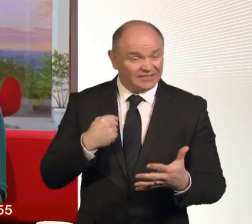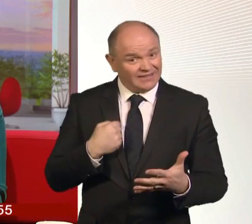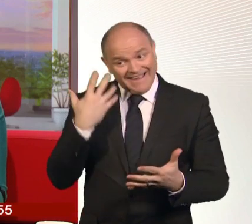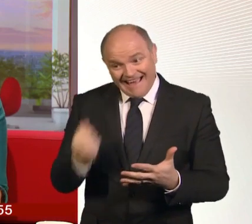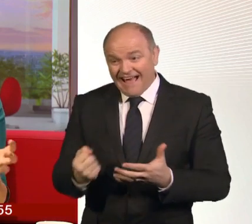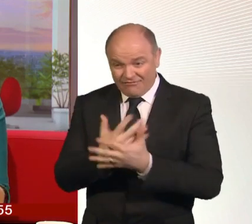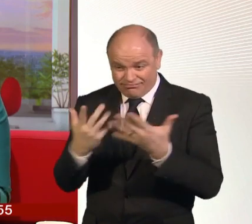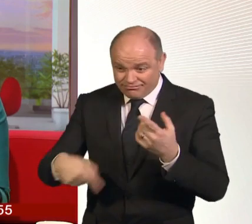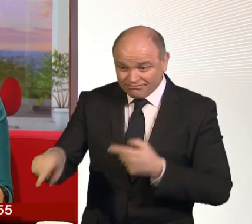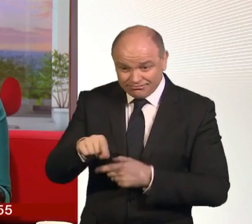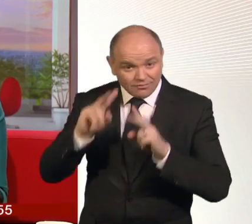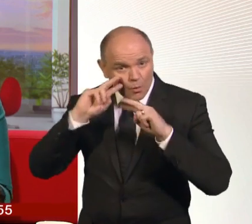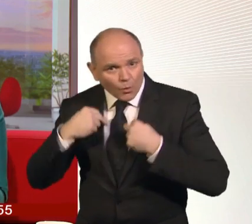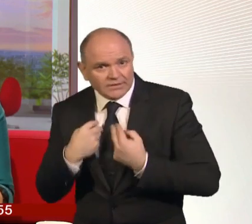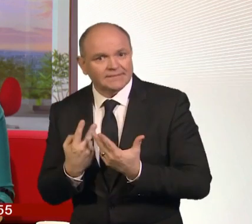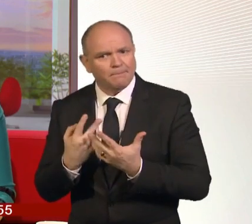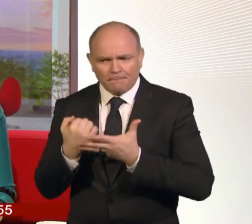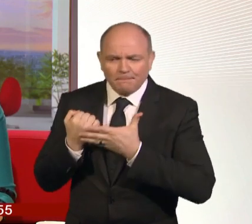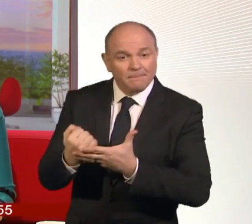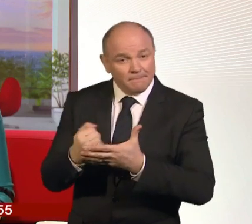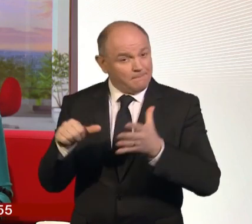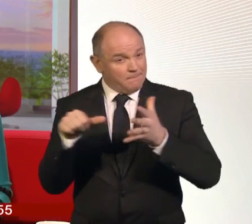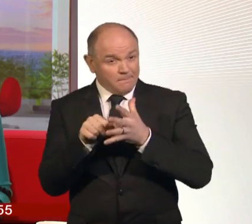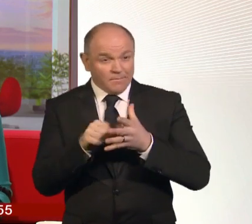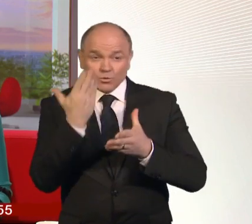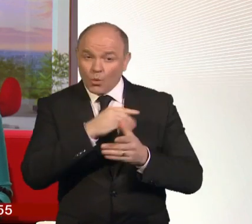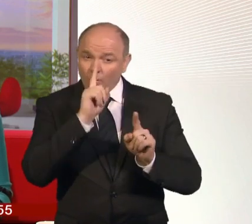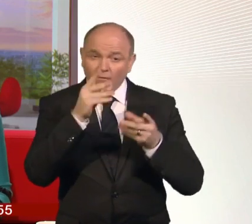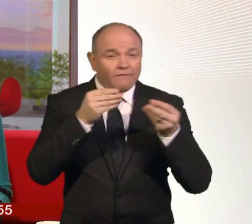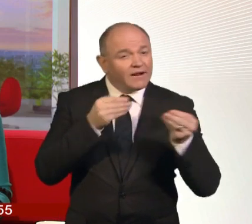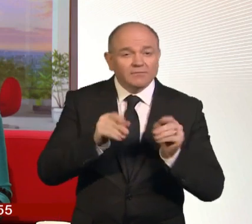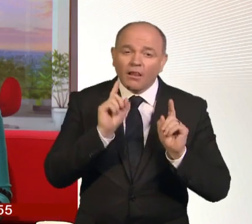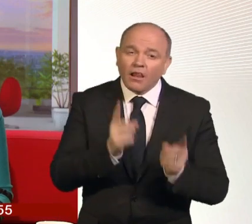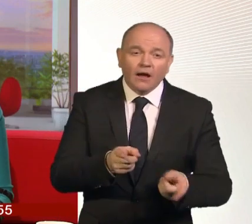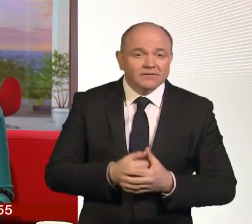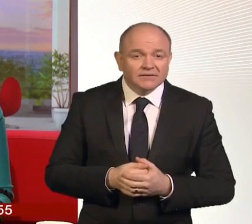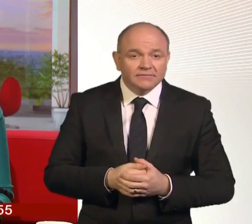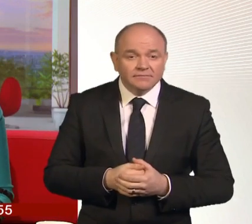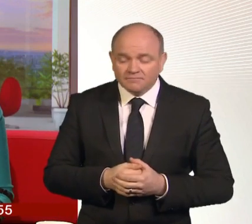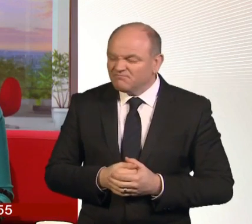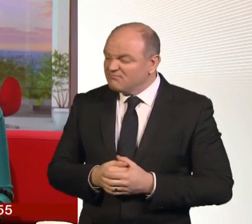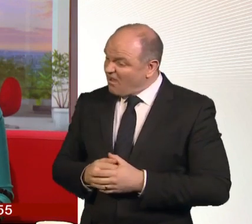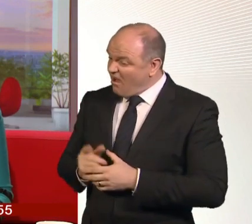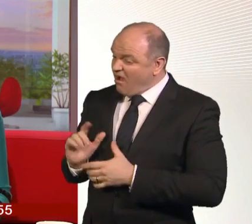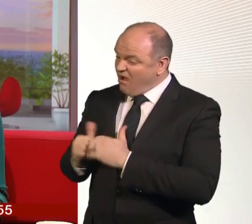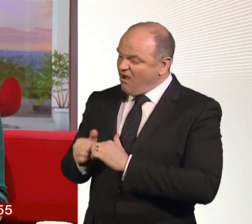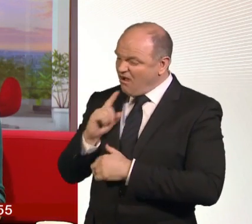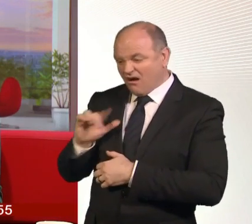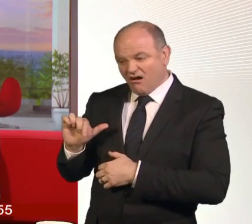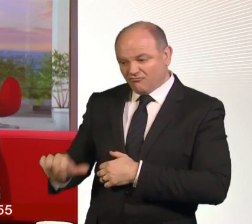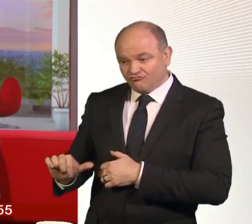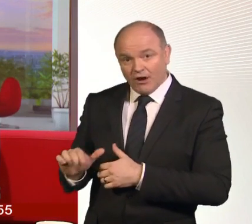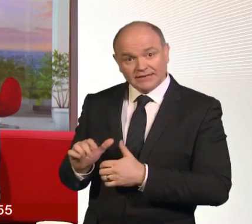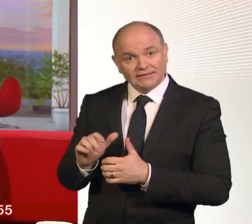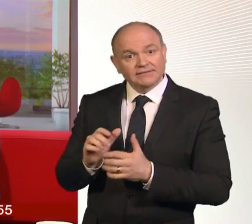But they're very much being hampered by the system in some ways. many families and parents get in contact as well. But as you mentioned the teachers, so just to give you a flavour of a few of those, Lee